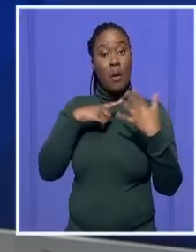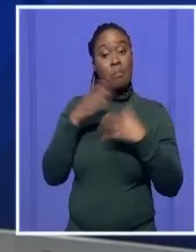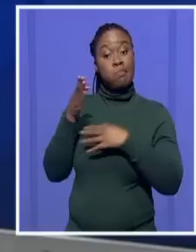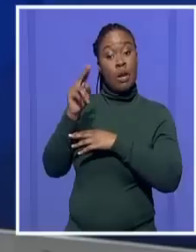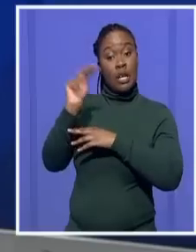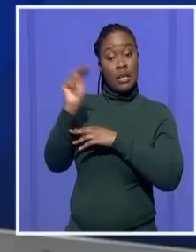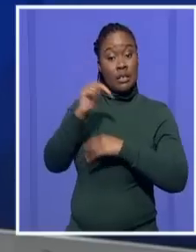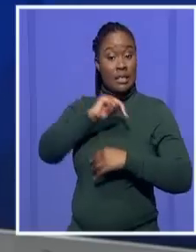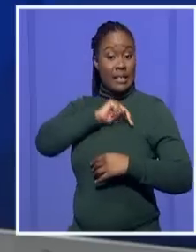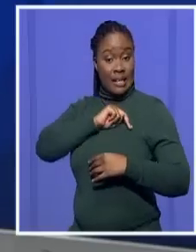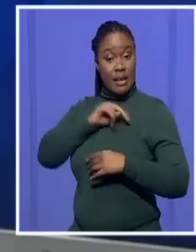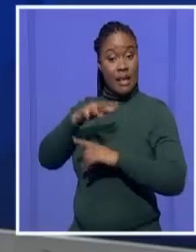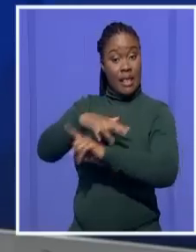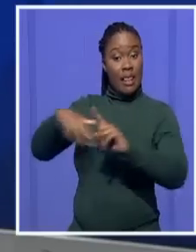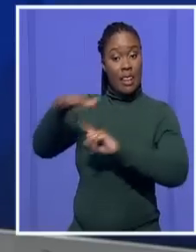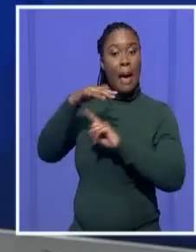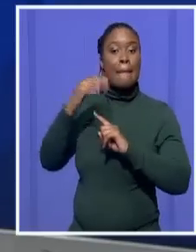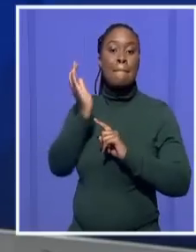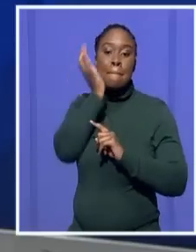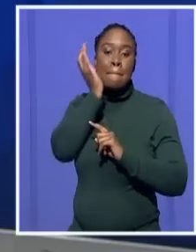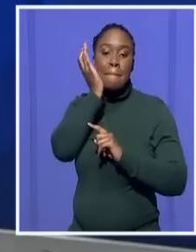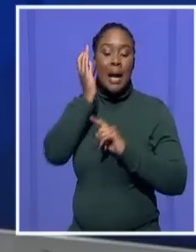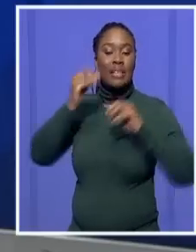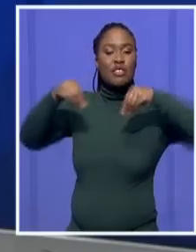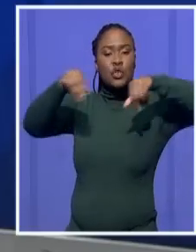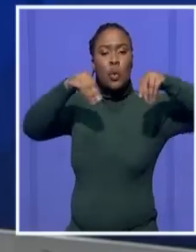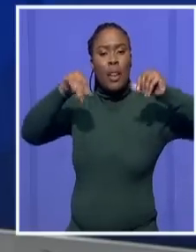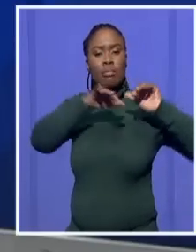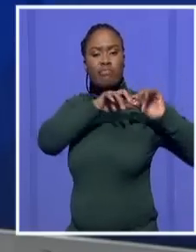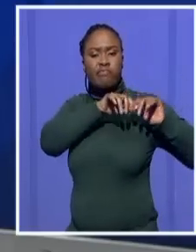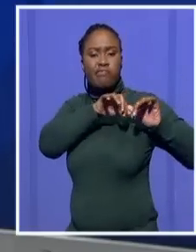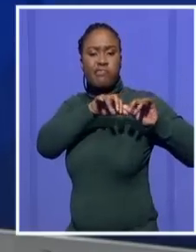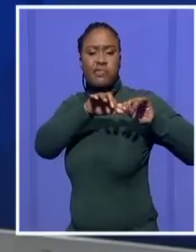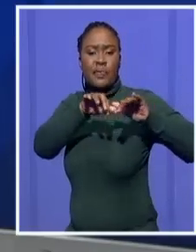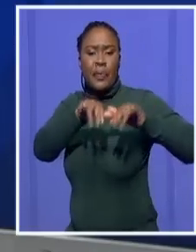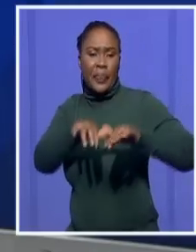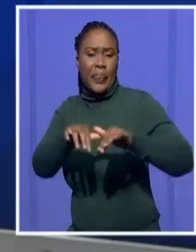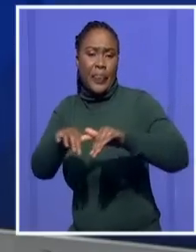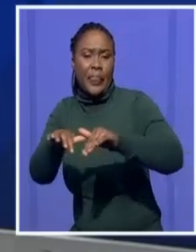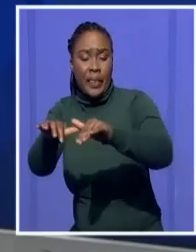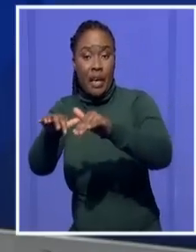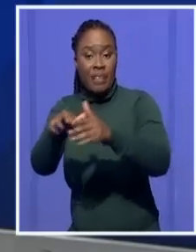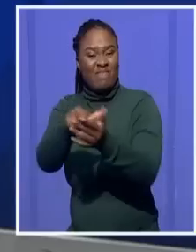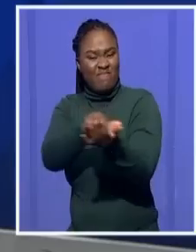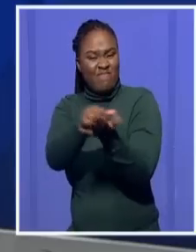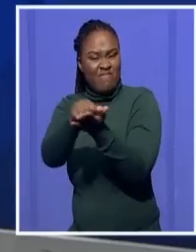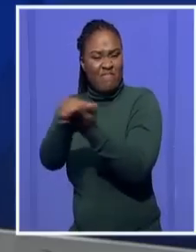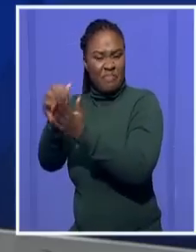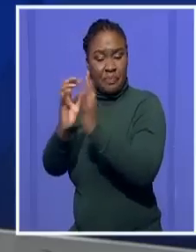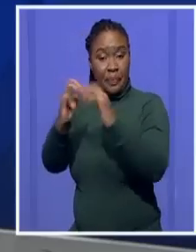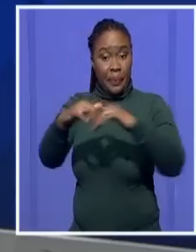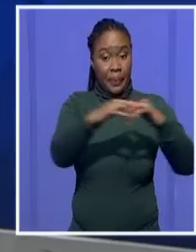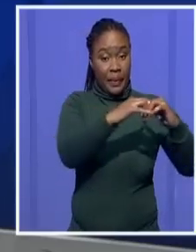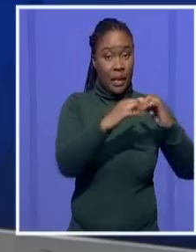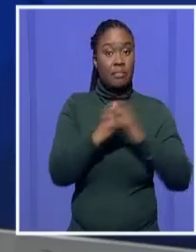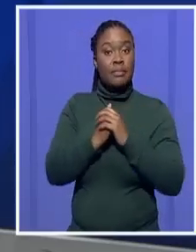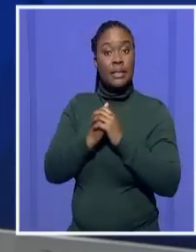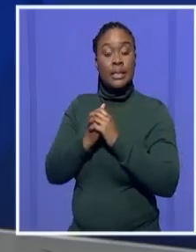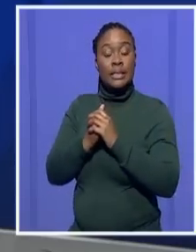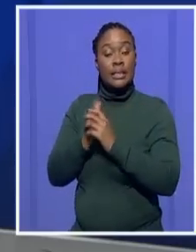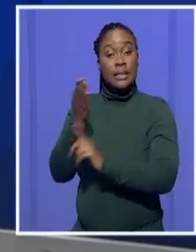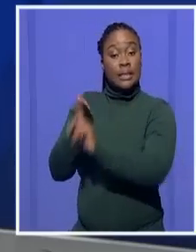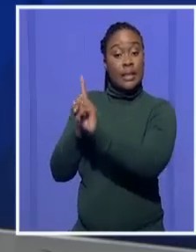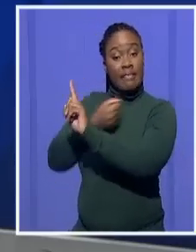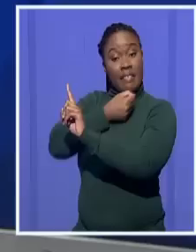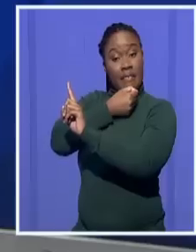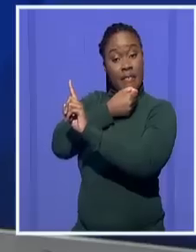of KwaZulu-Natal. Let's speak now to SABC News reporter Minoshni Pillay. She's on standby for us, Umdloti. Minoshni, a very